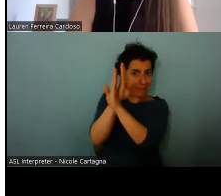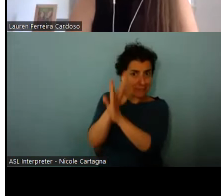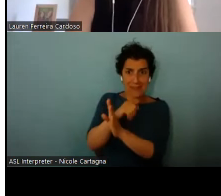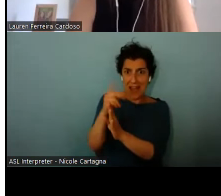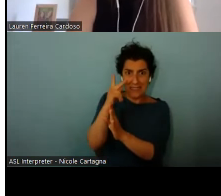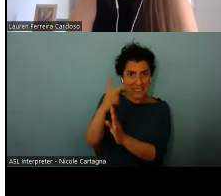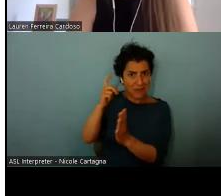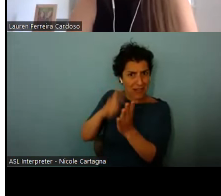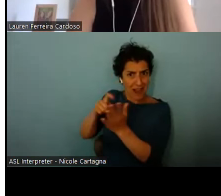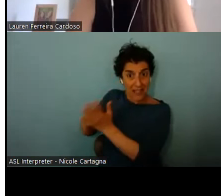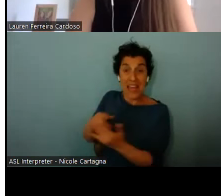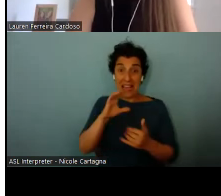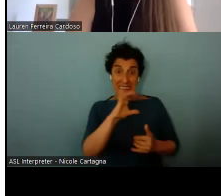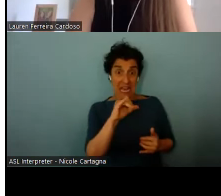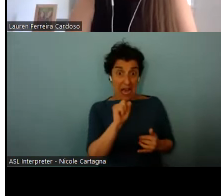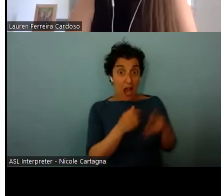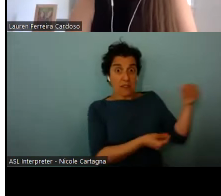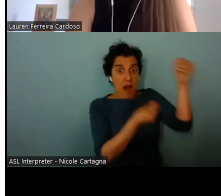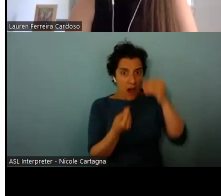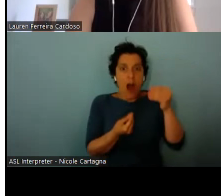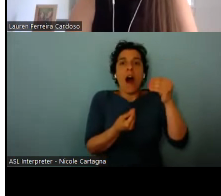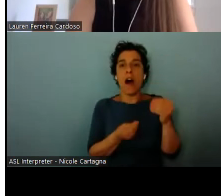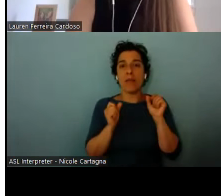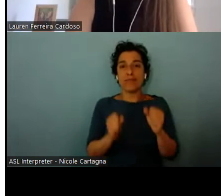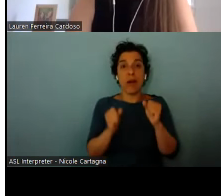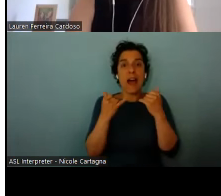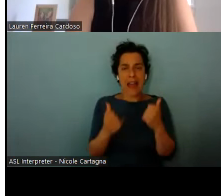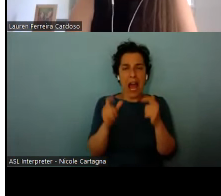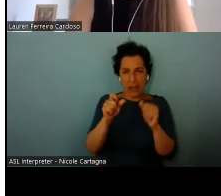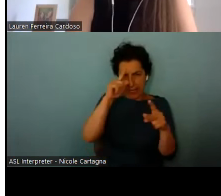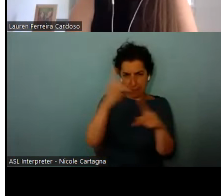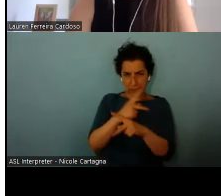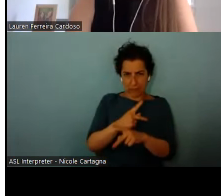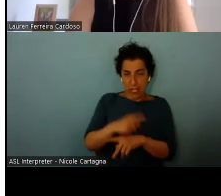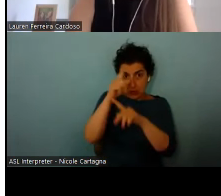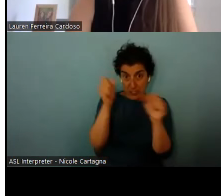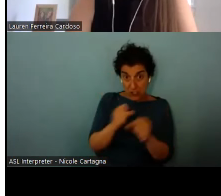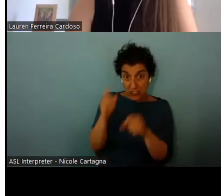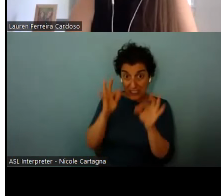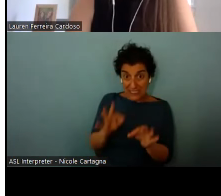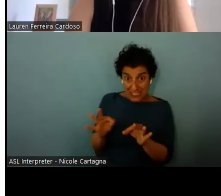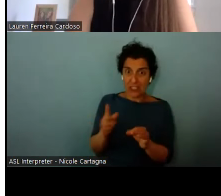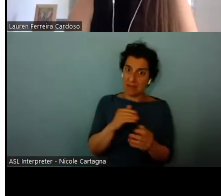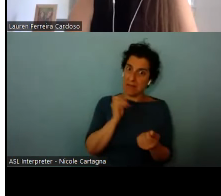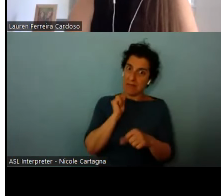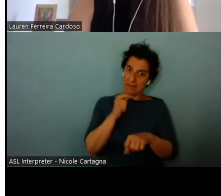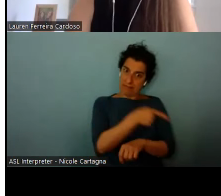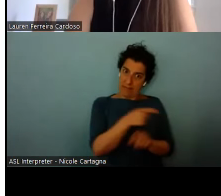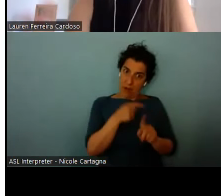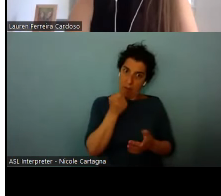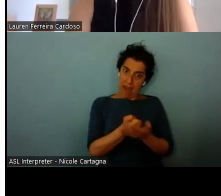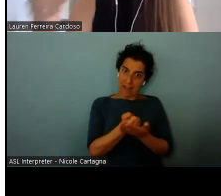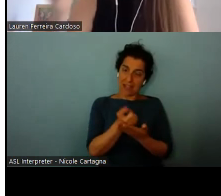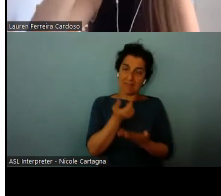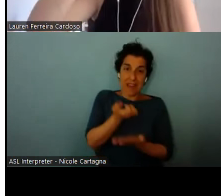provided a rich resource for us to make smart, strategic, evidence-based decisions that can make a difference in their lives. So in